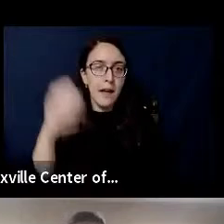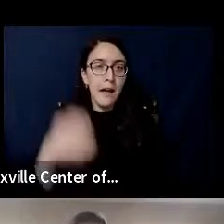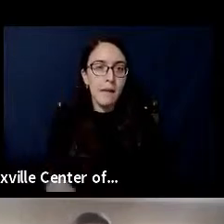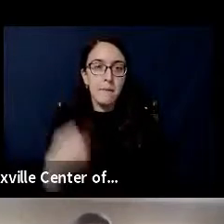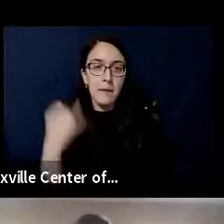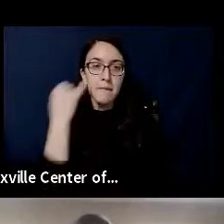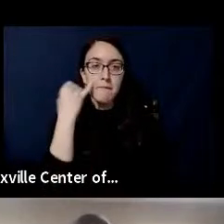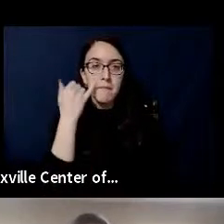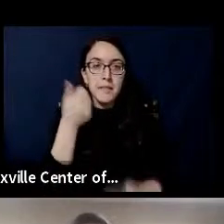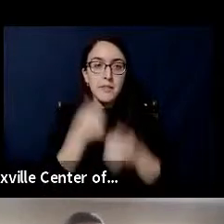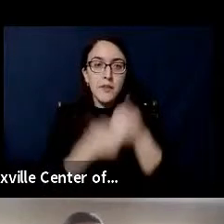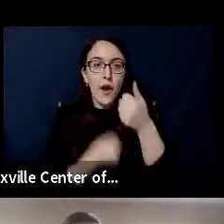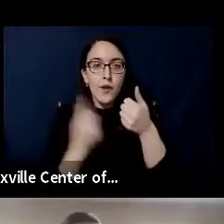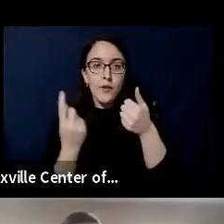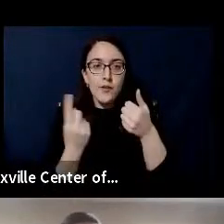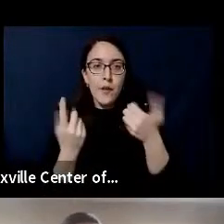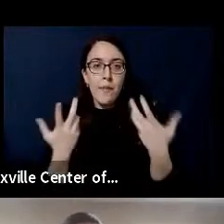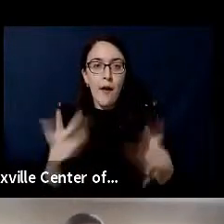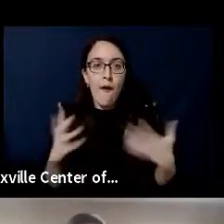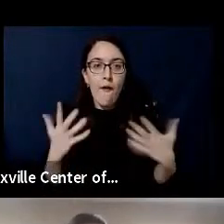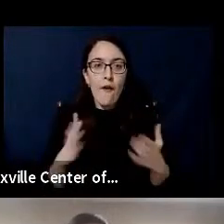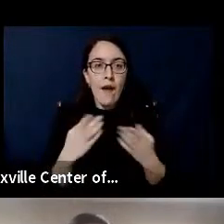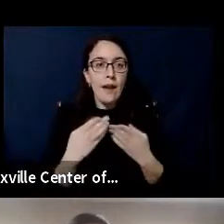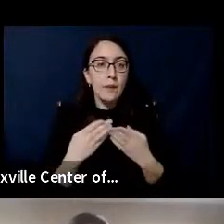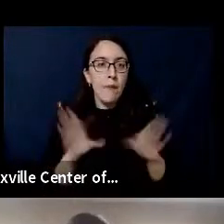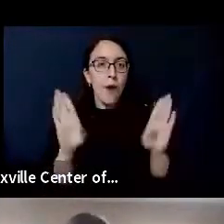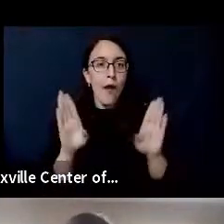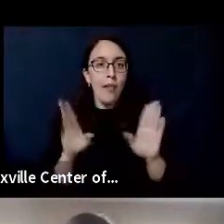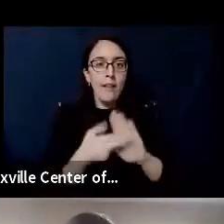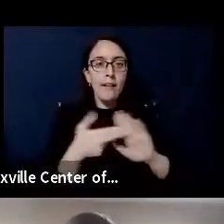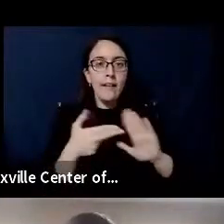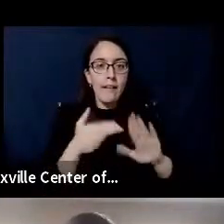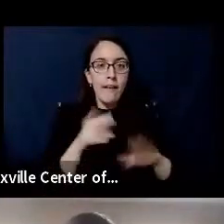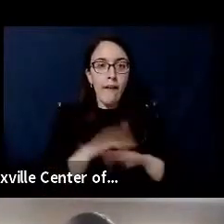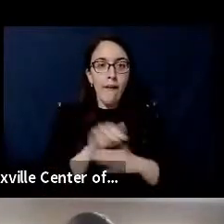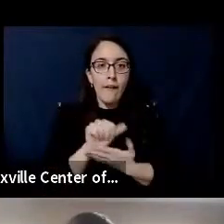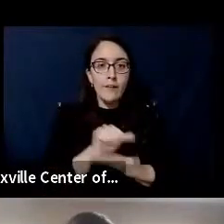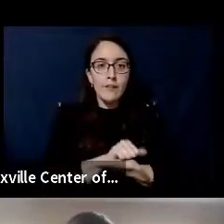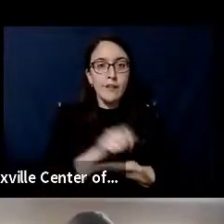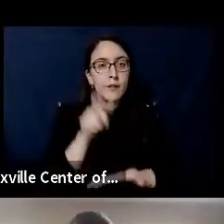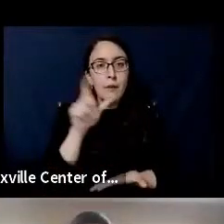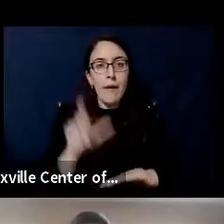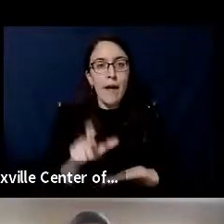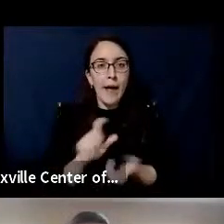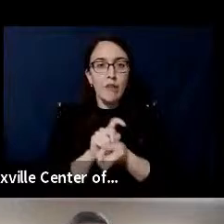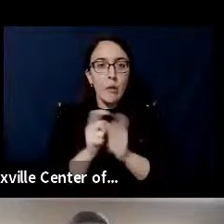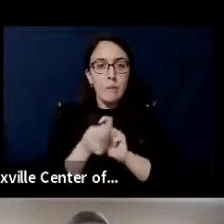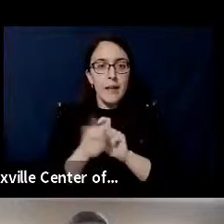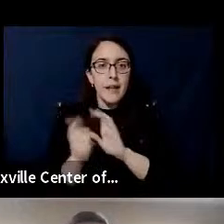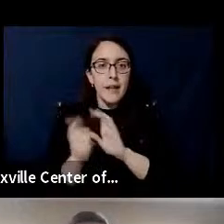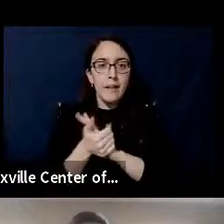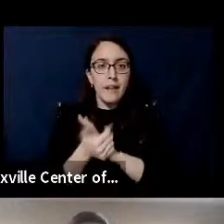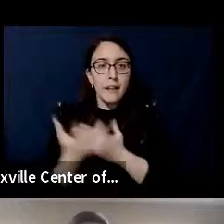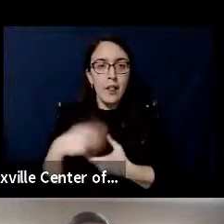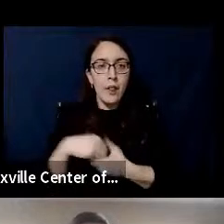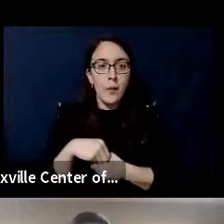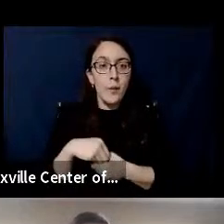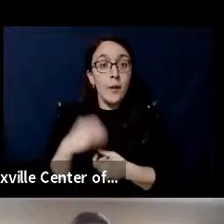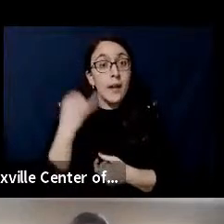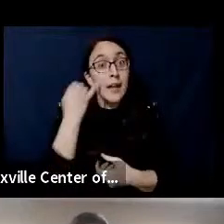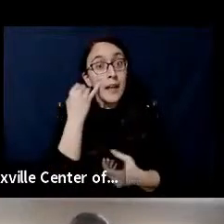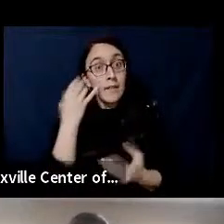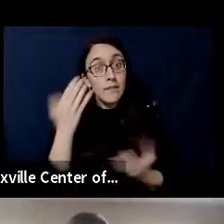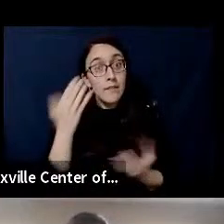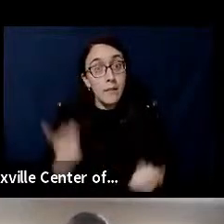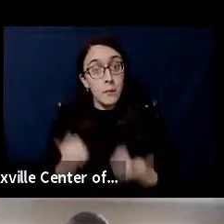falls within something that is already broadly on the agenda, I don't think you need to amend your agenda to include it. If you're bringing up some